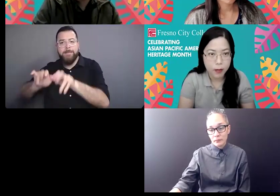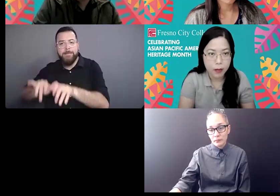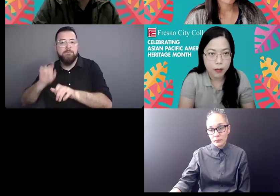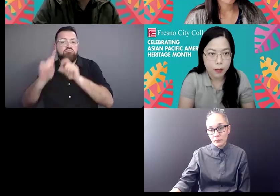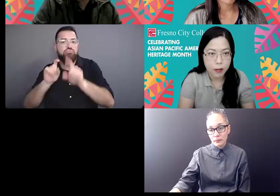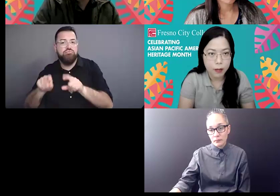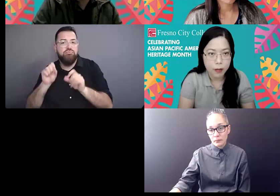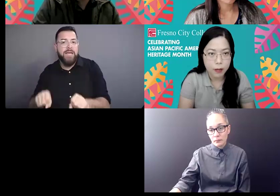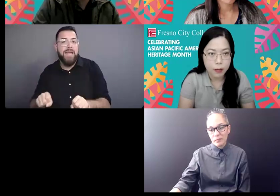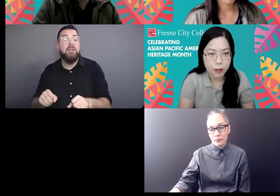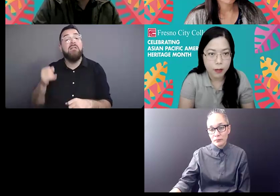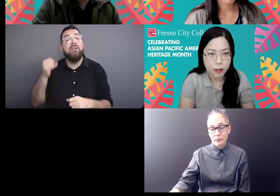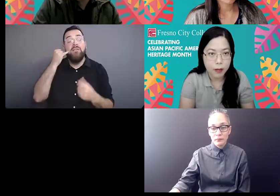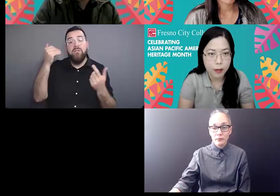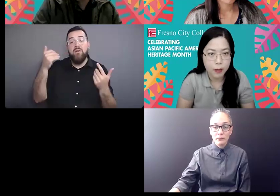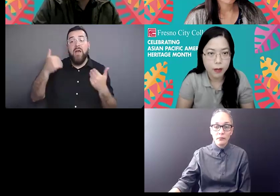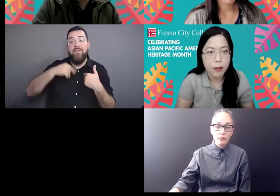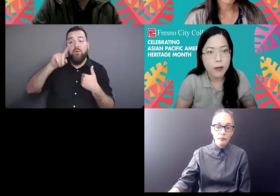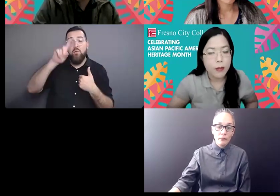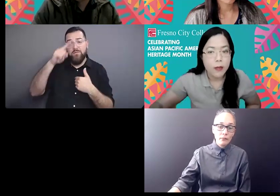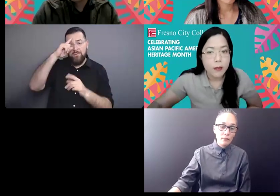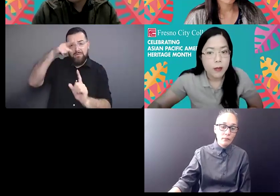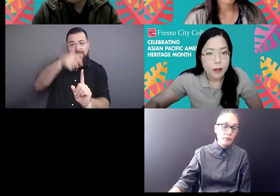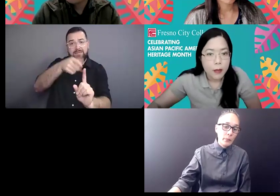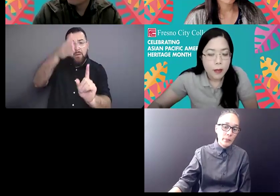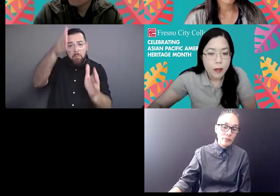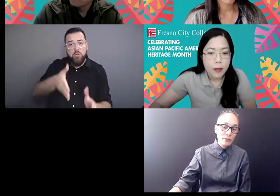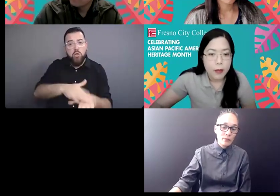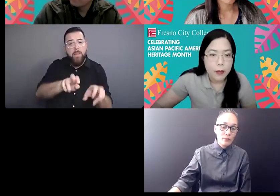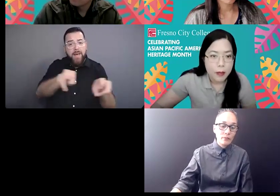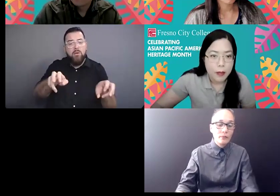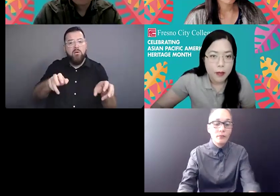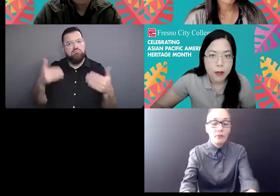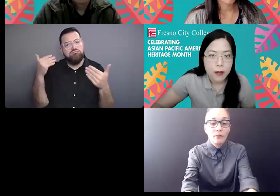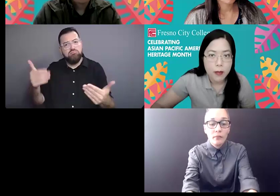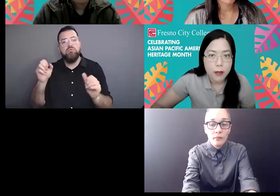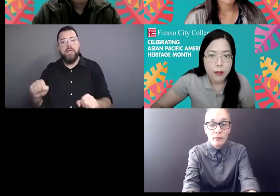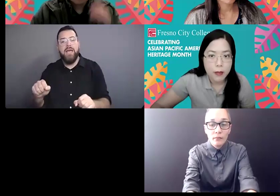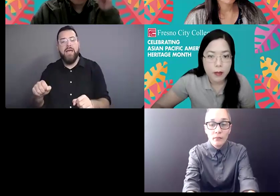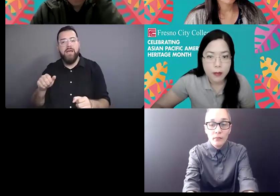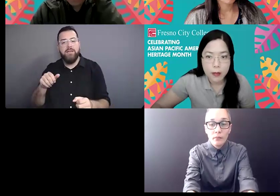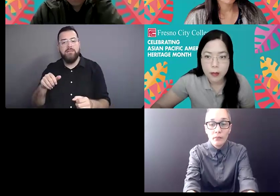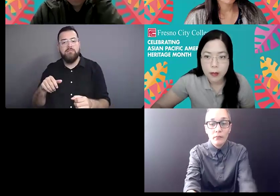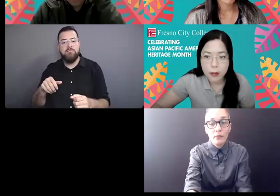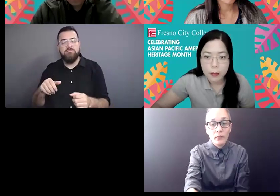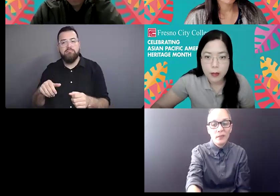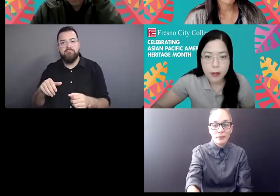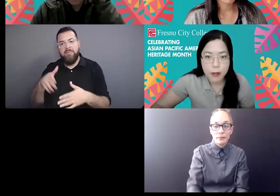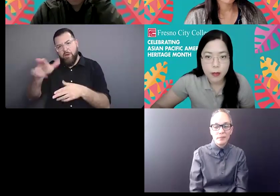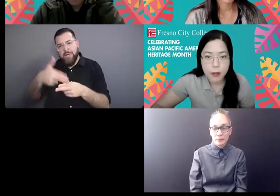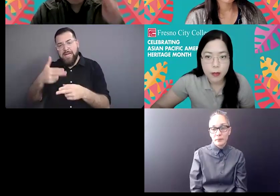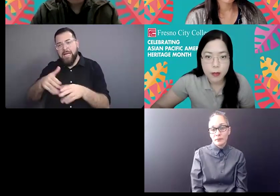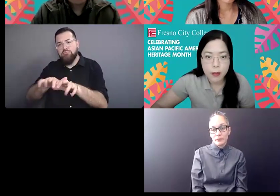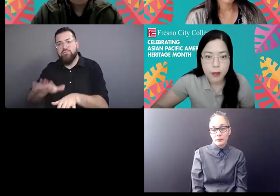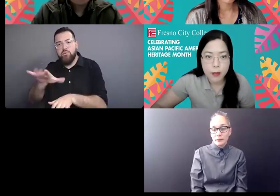If you want to have a question to a particular panelist, feel free to address to that panelist, or if you want one for all of